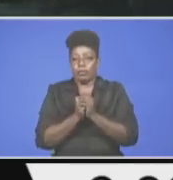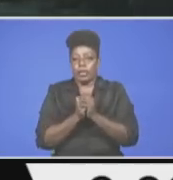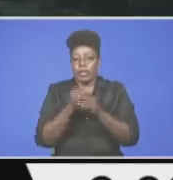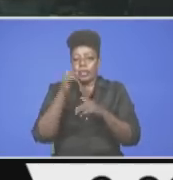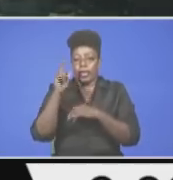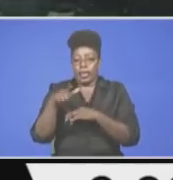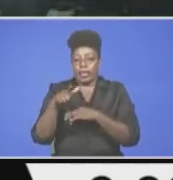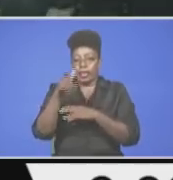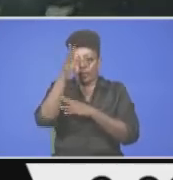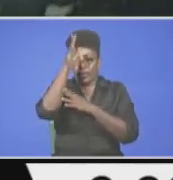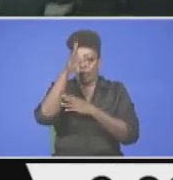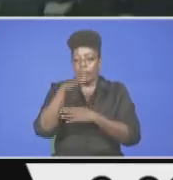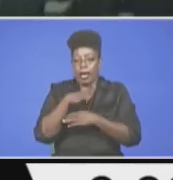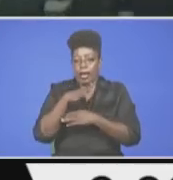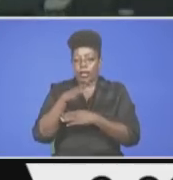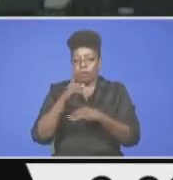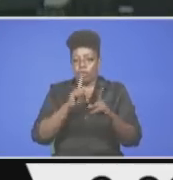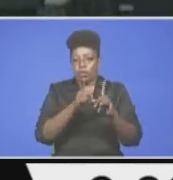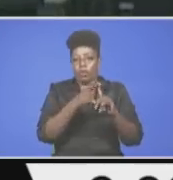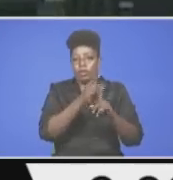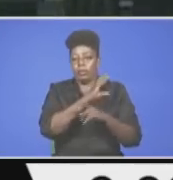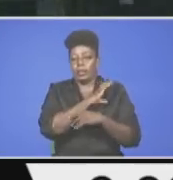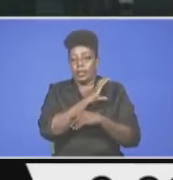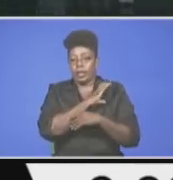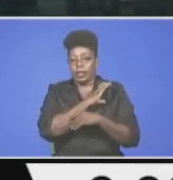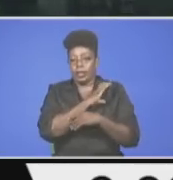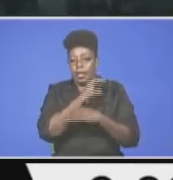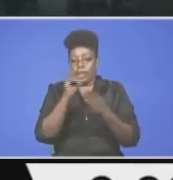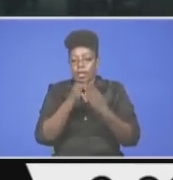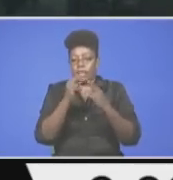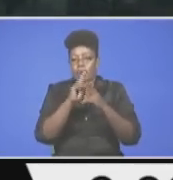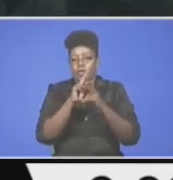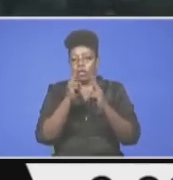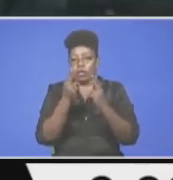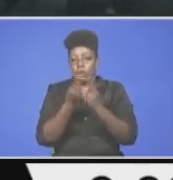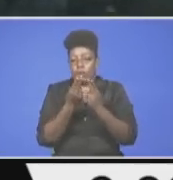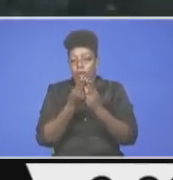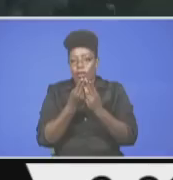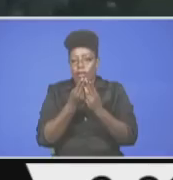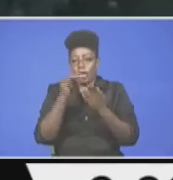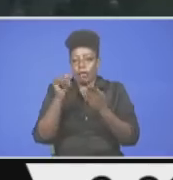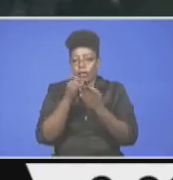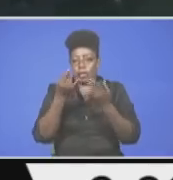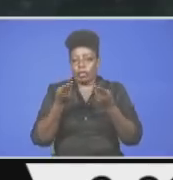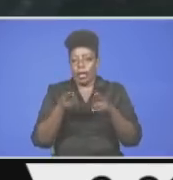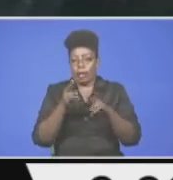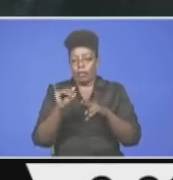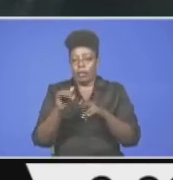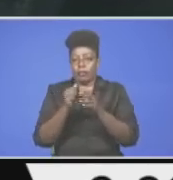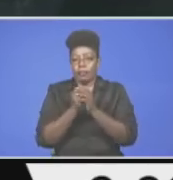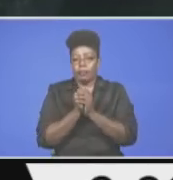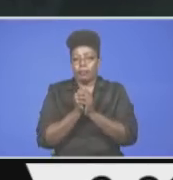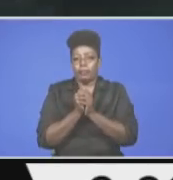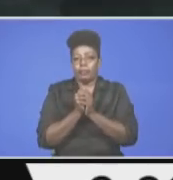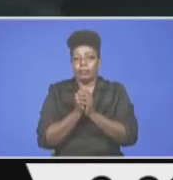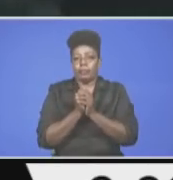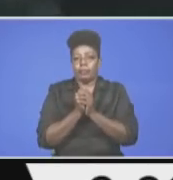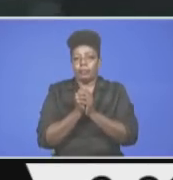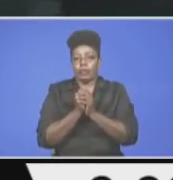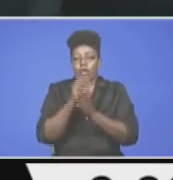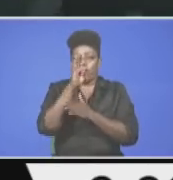turned himself in to authorities at the Central Detective Unit. An investigation is ongoing.